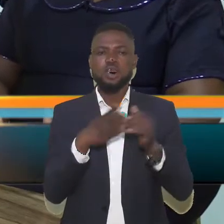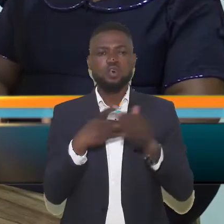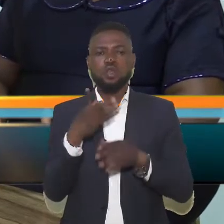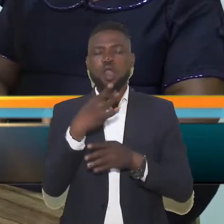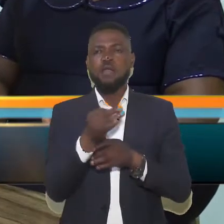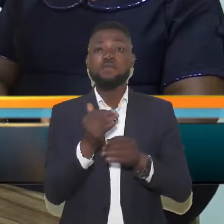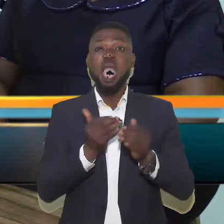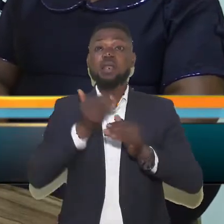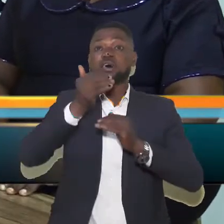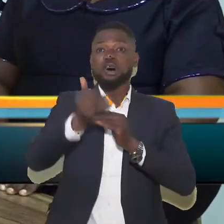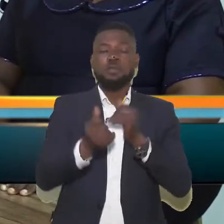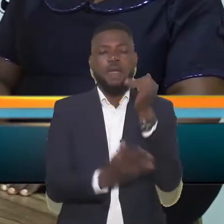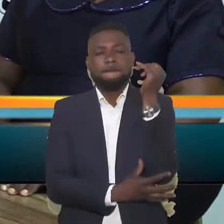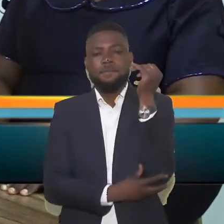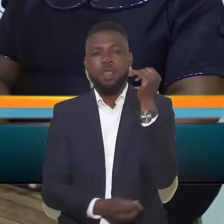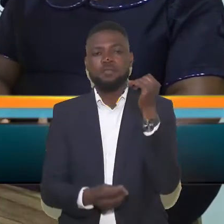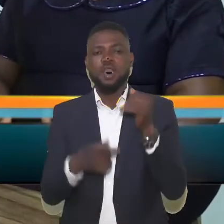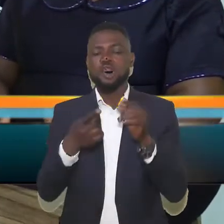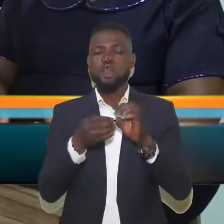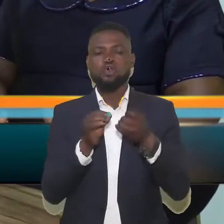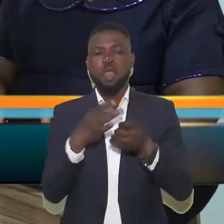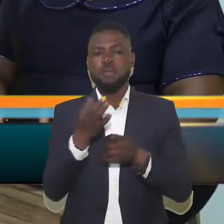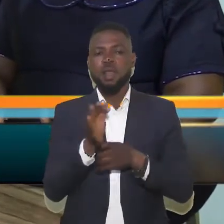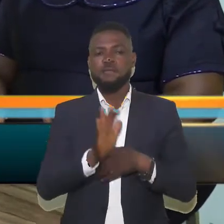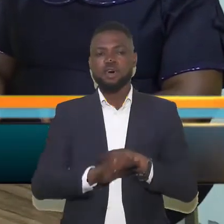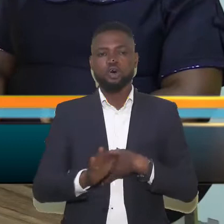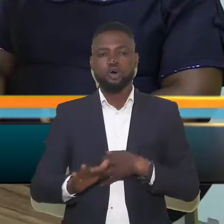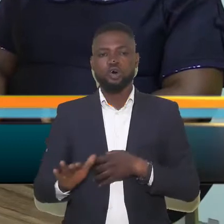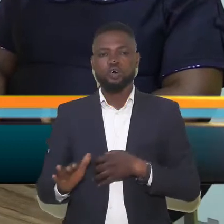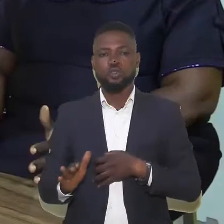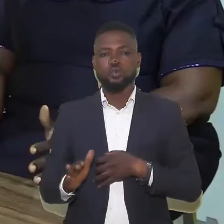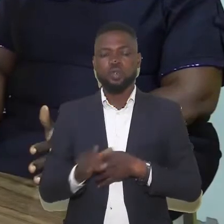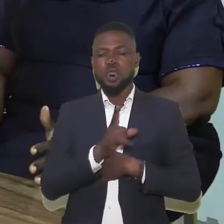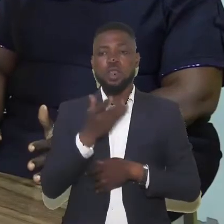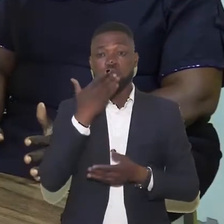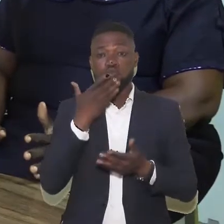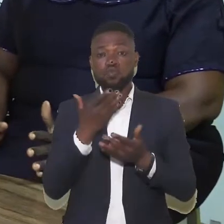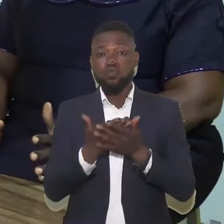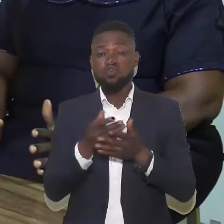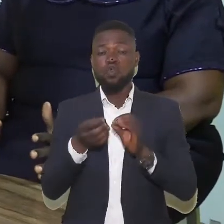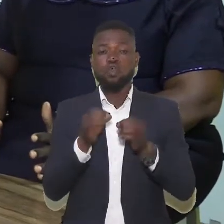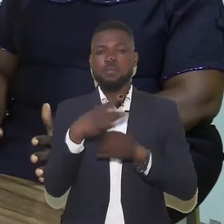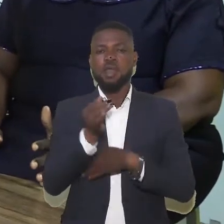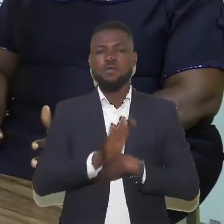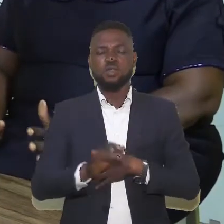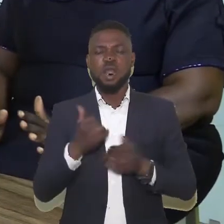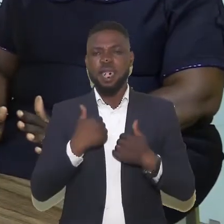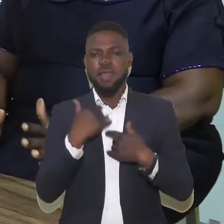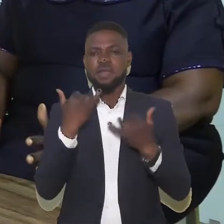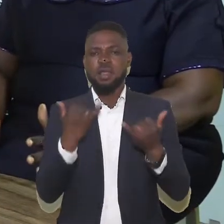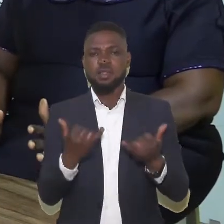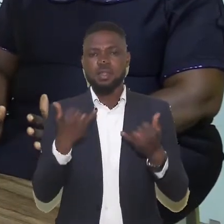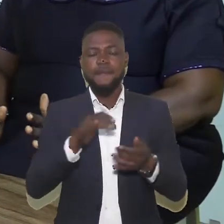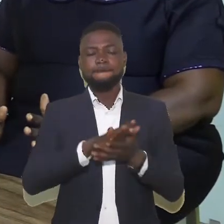issue of extreme poverty, a number of children, a good number of children